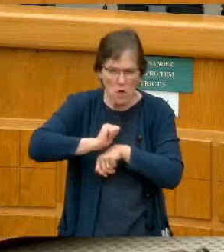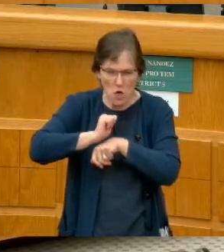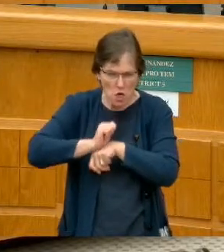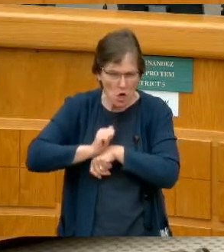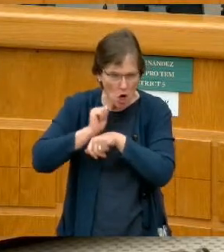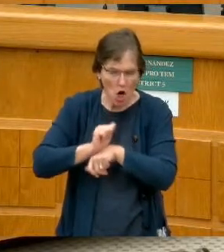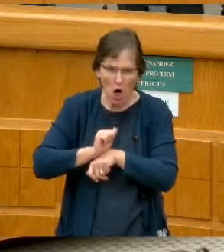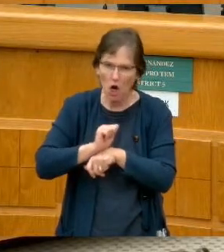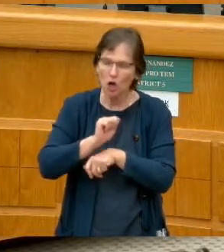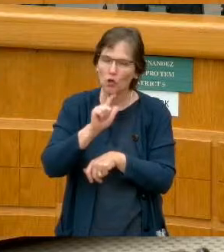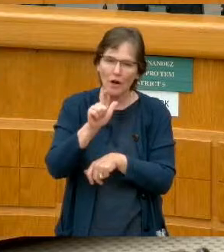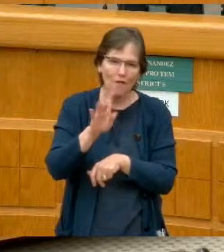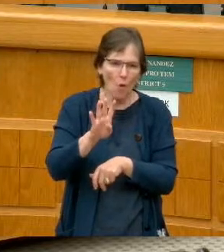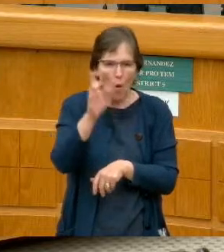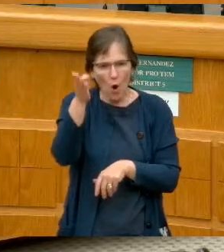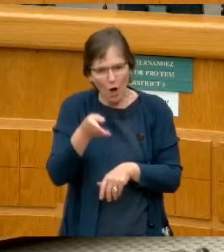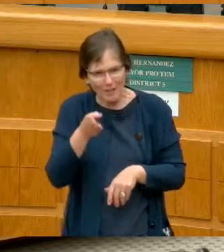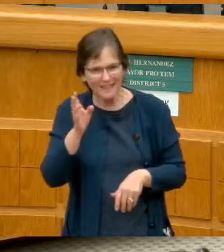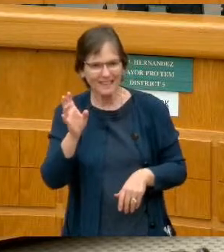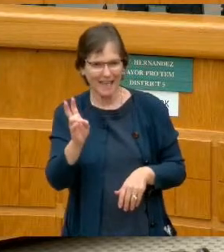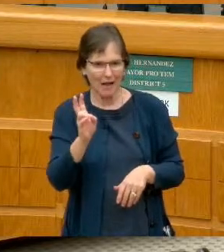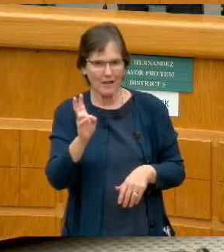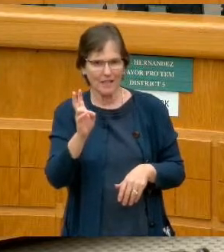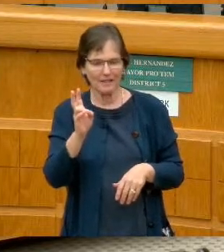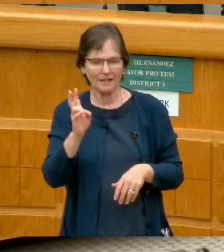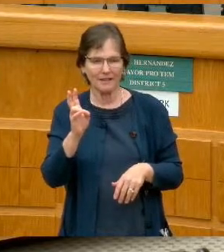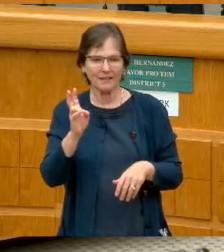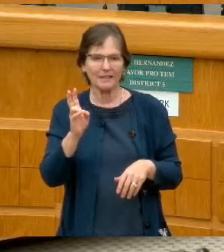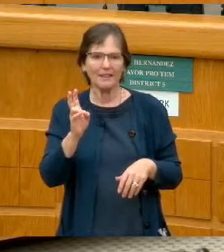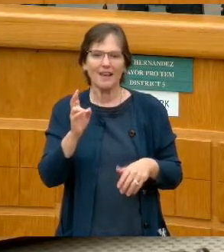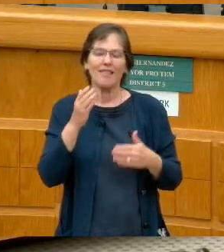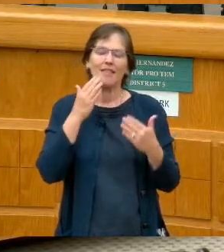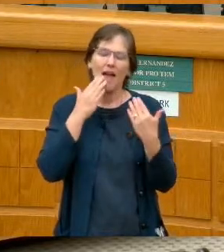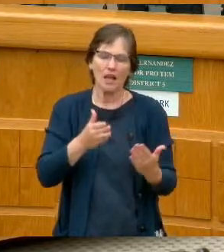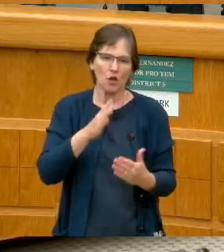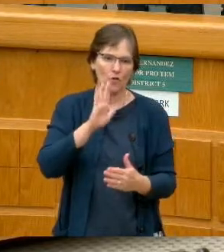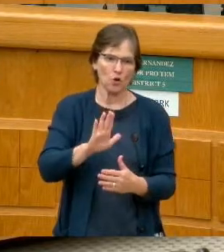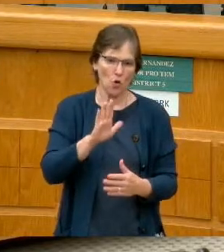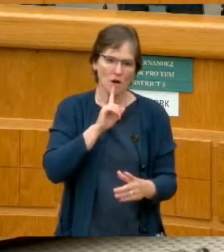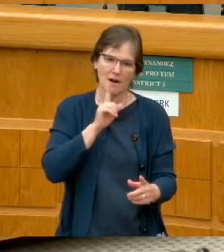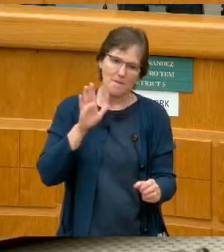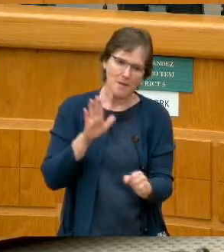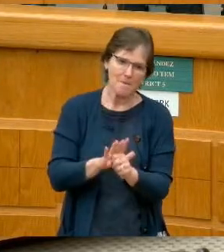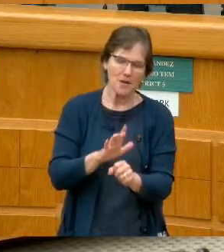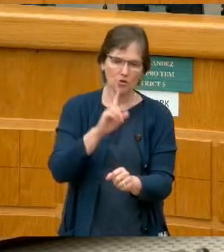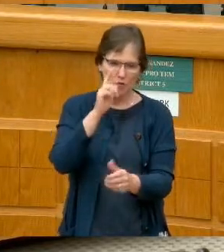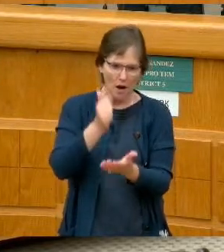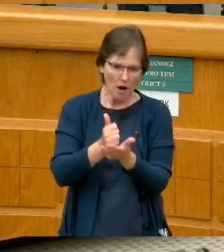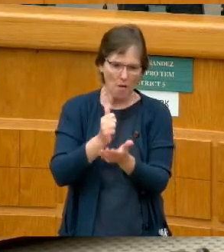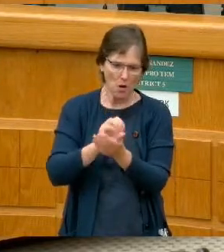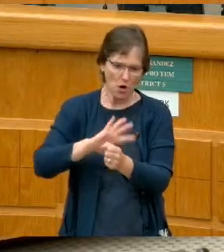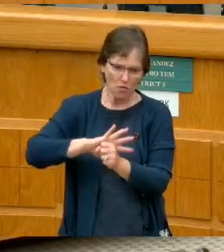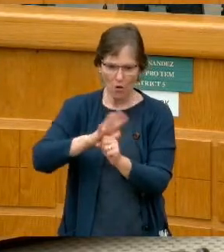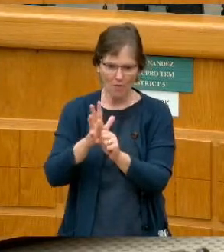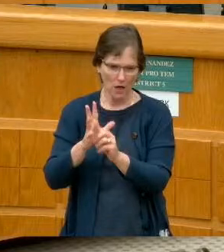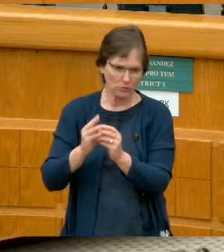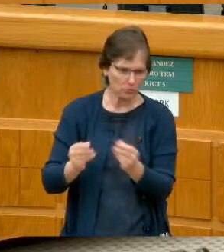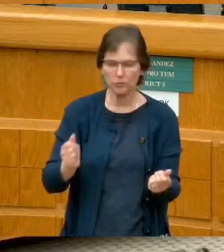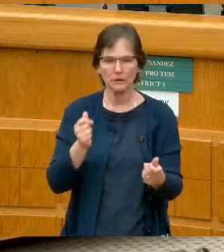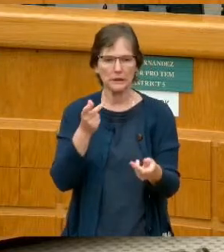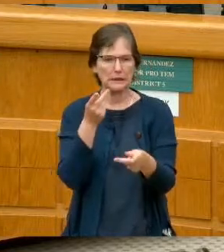24/7 basis. Thank you for your time and your dedication and your commitment, and we appreciate that very